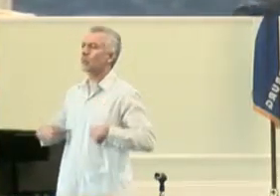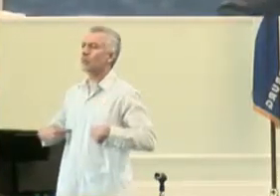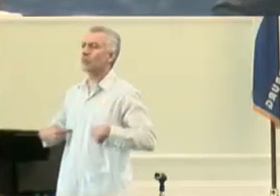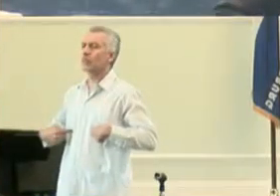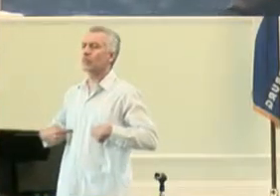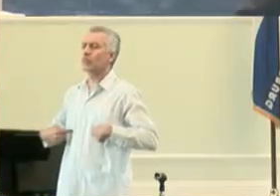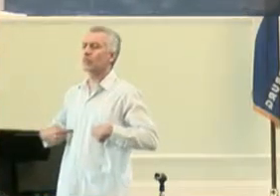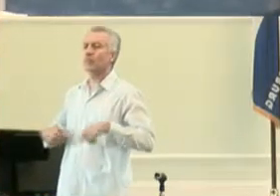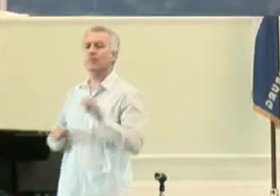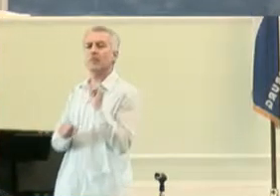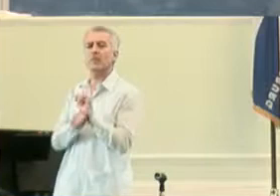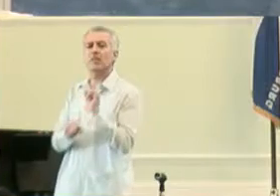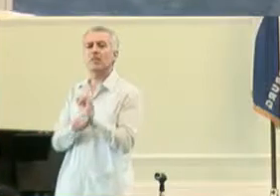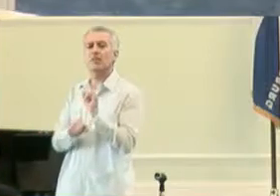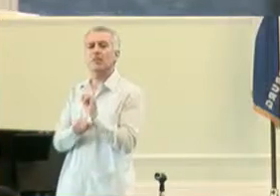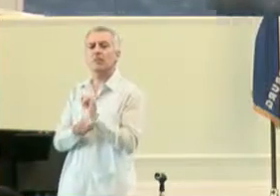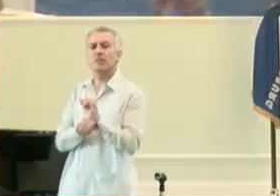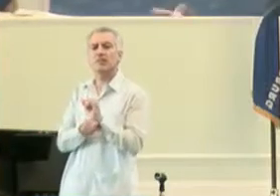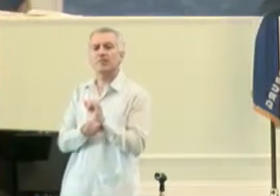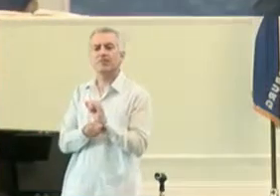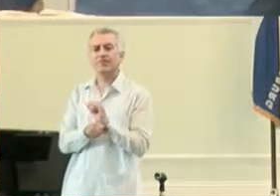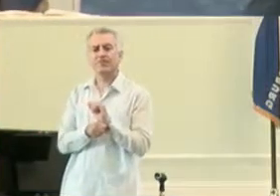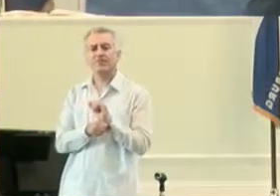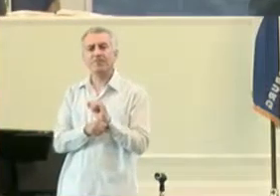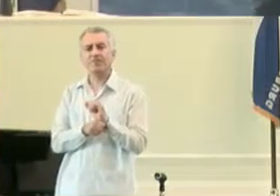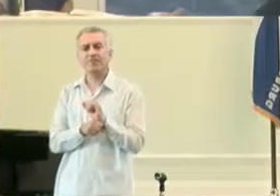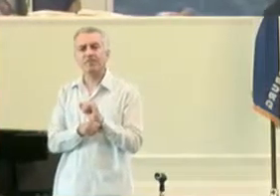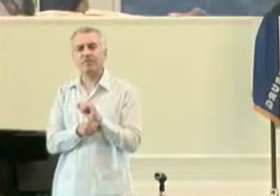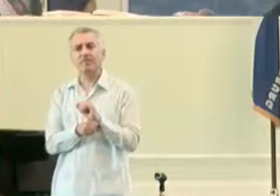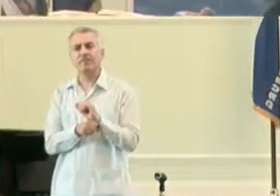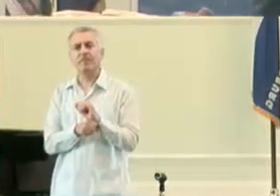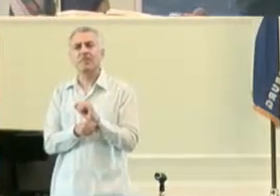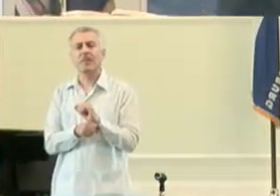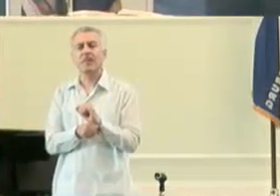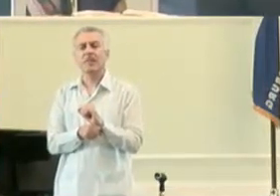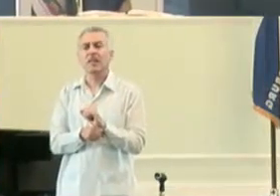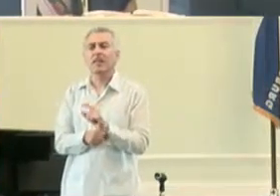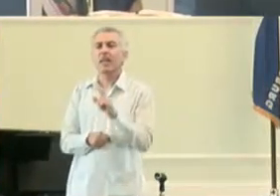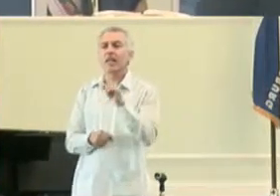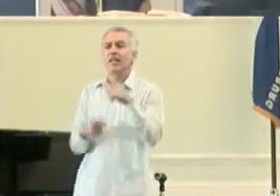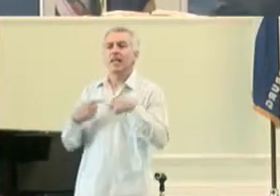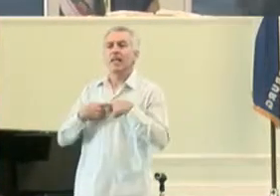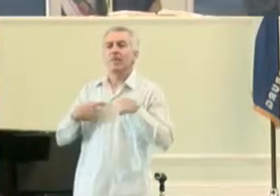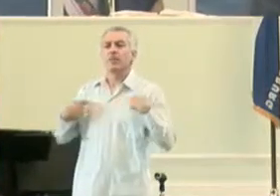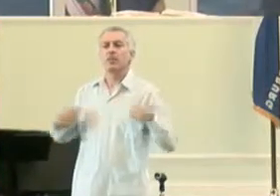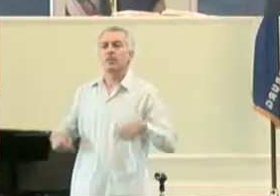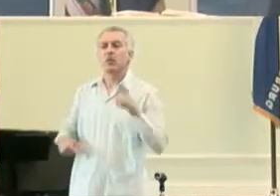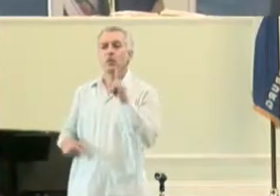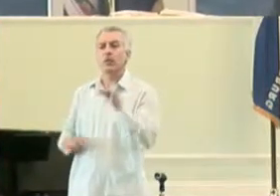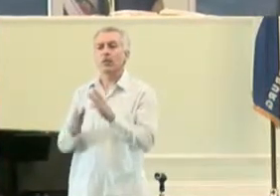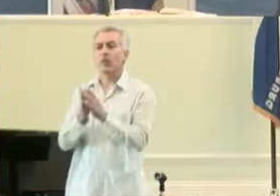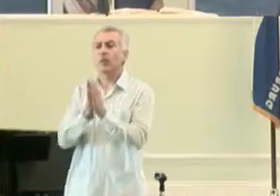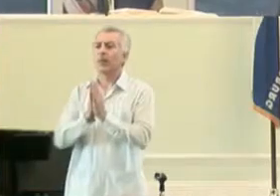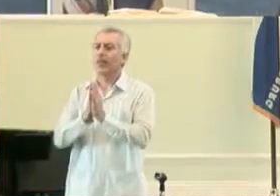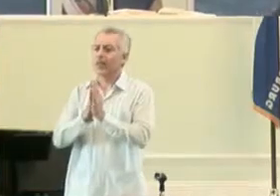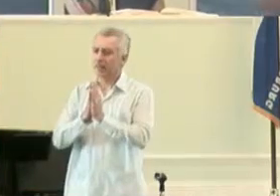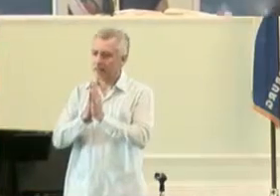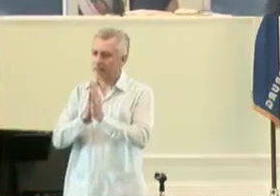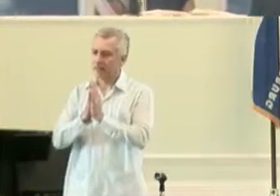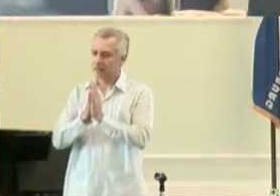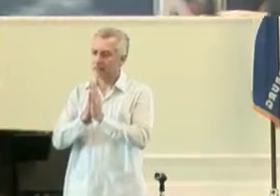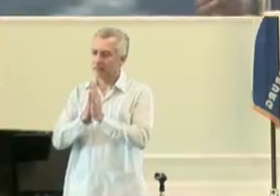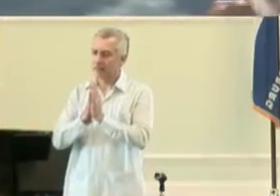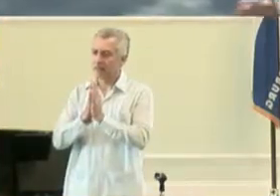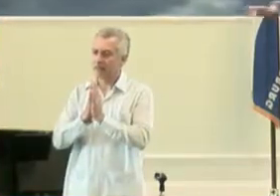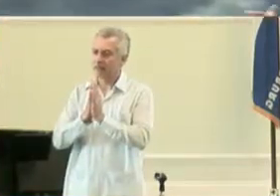A priest is one who intercedes. A priest is one who prays. A